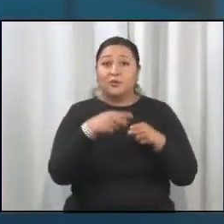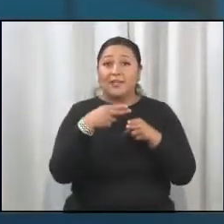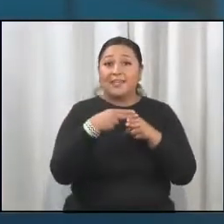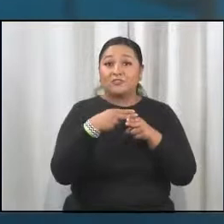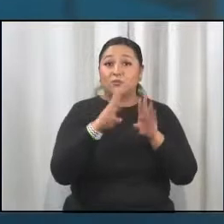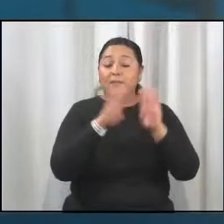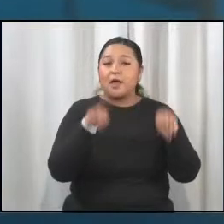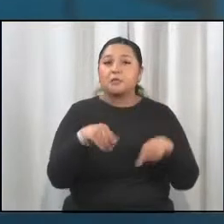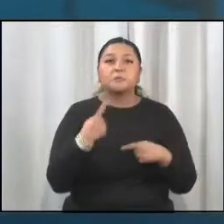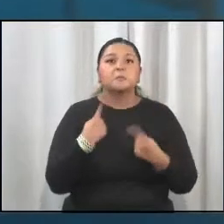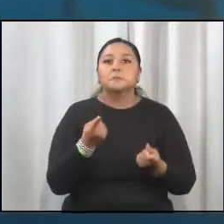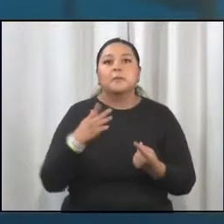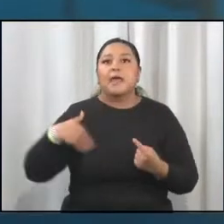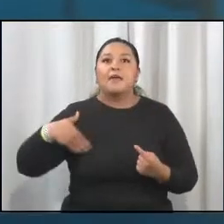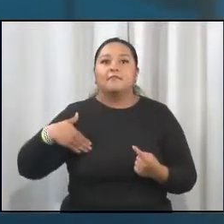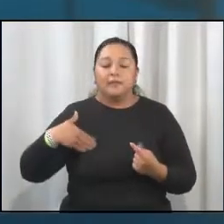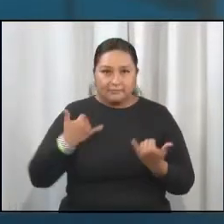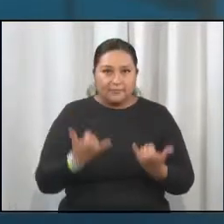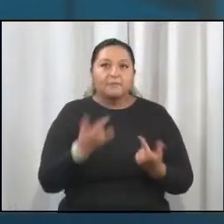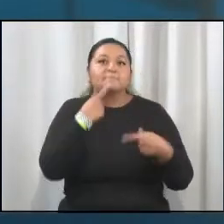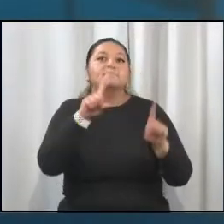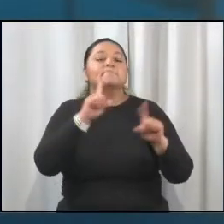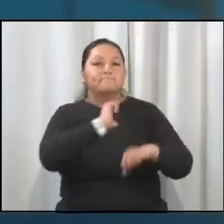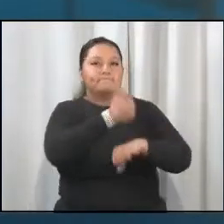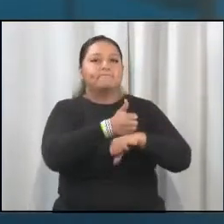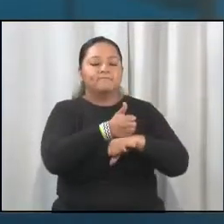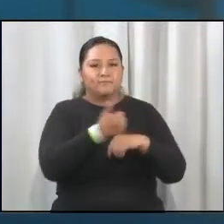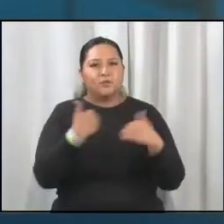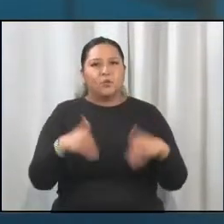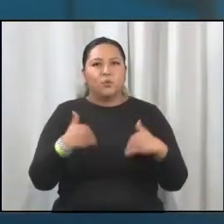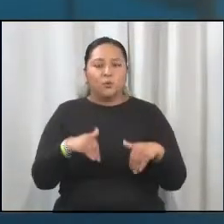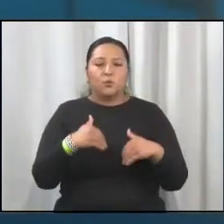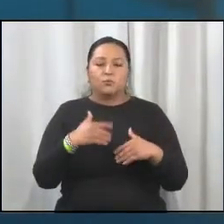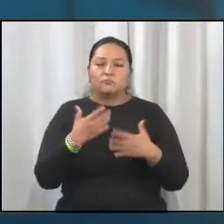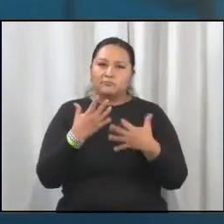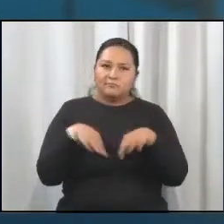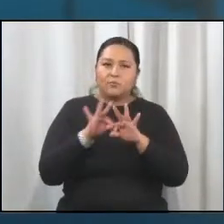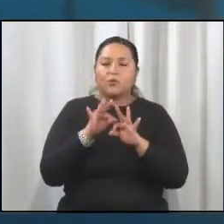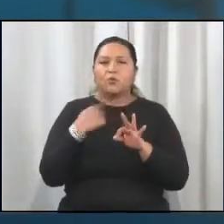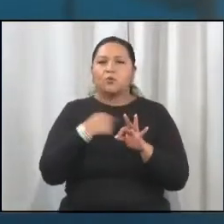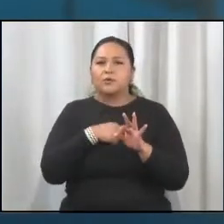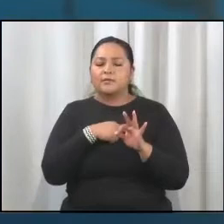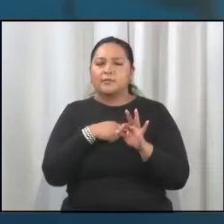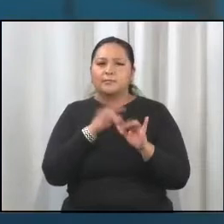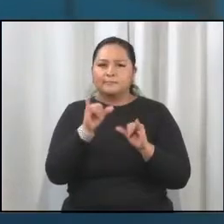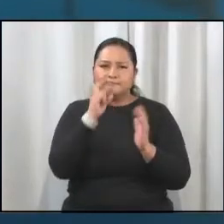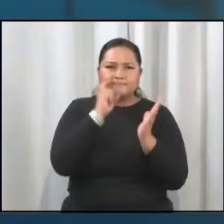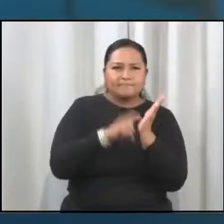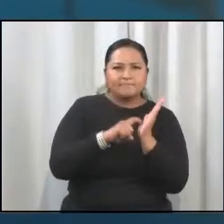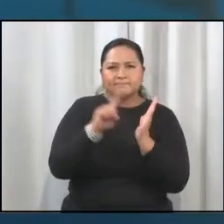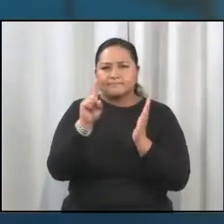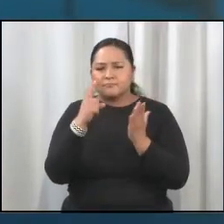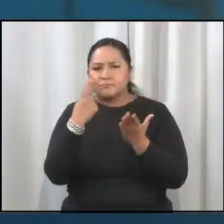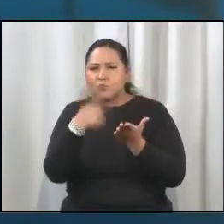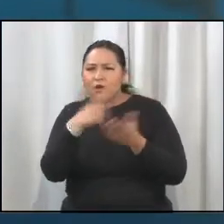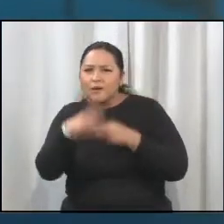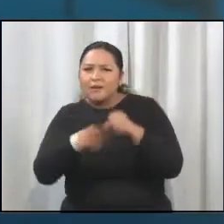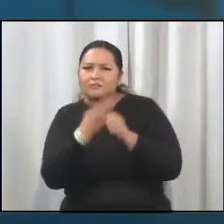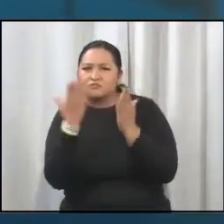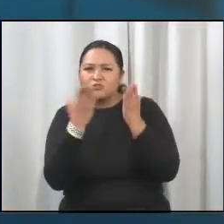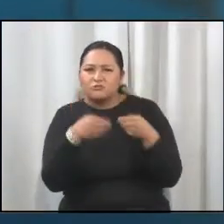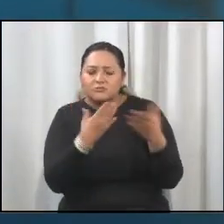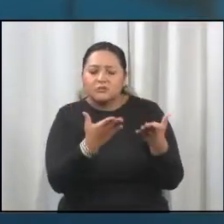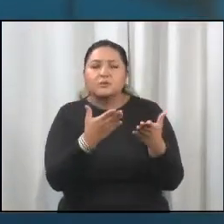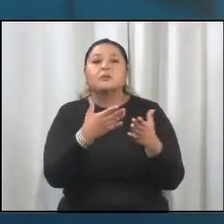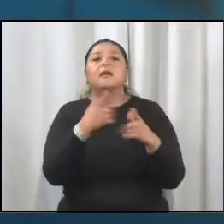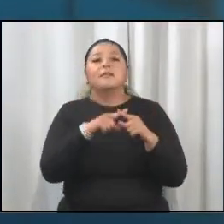we've not been able to do. And so this has been included, identifying resources to lease or buy a space as well as ongoing operations. So this is